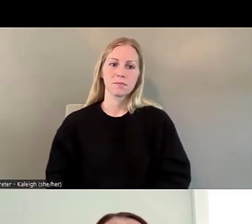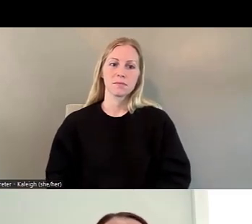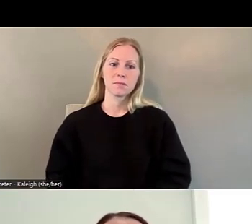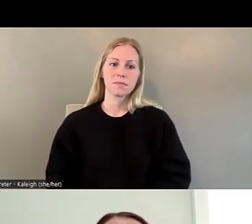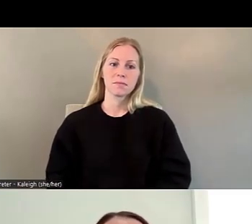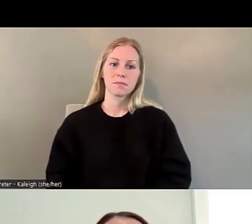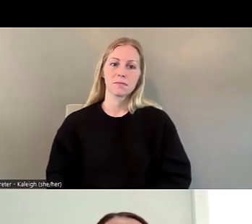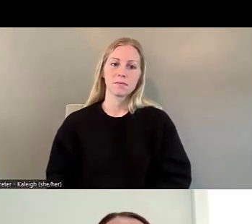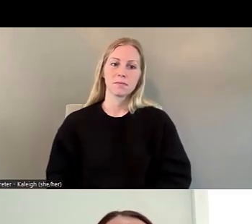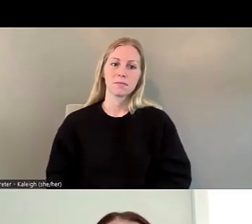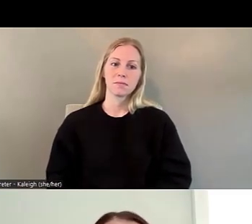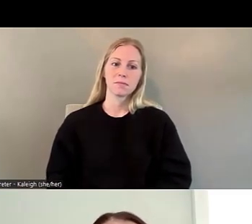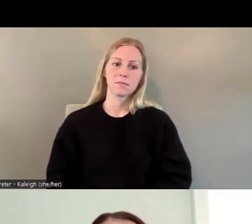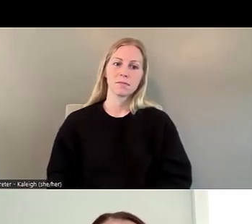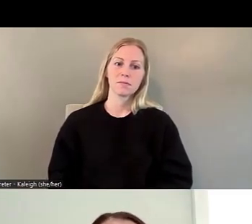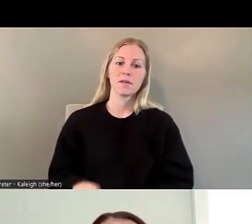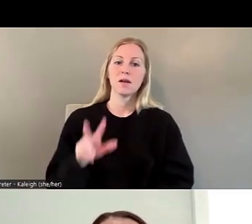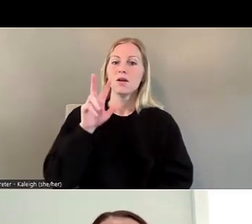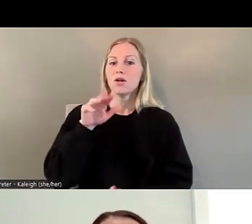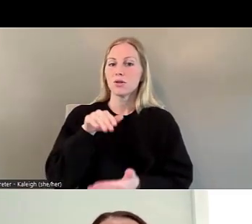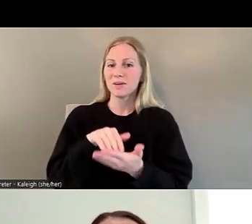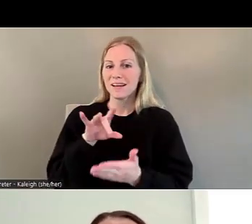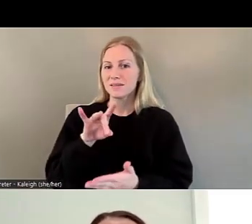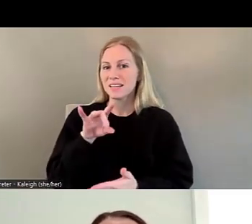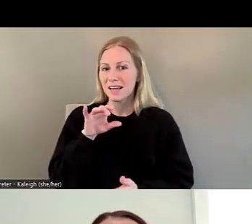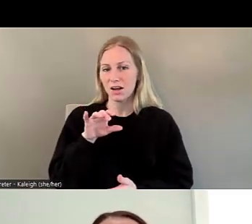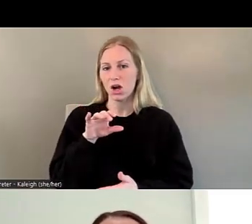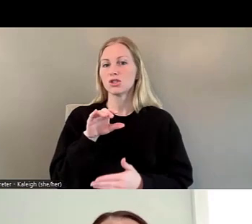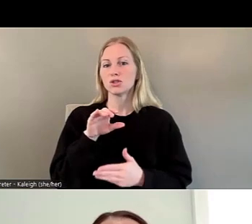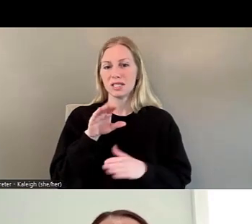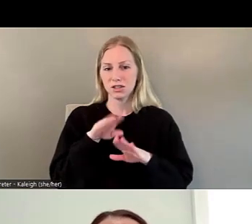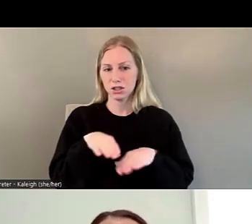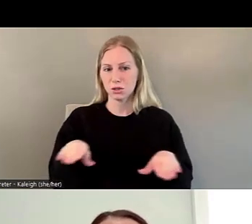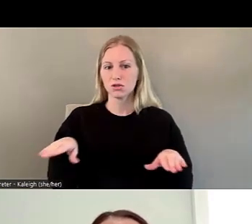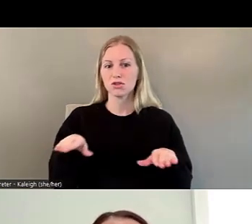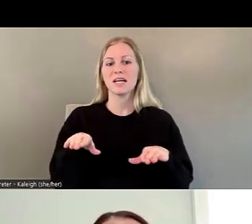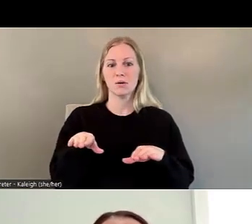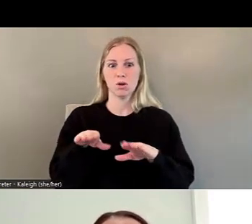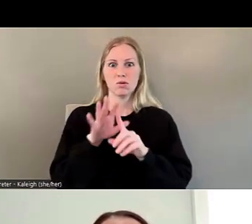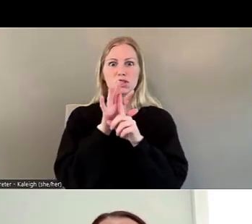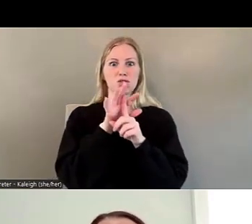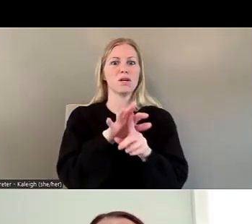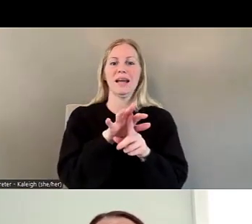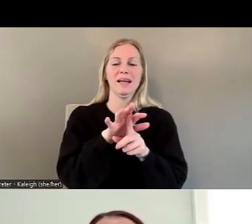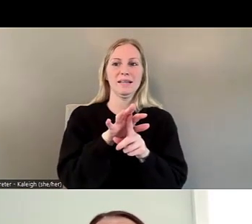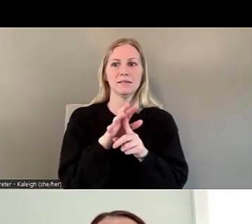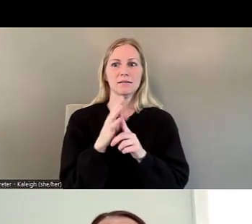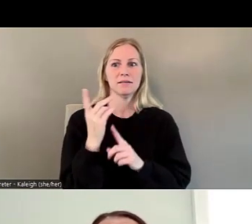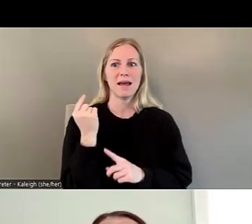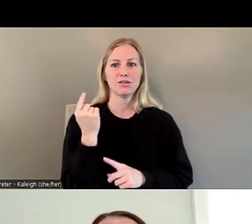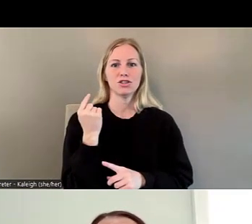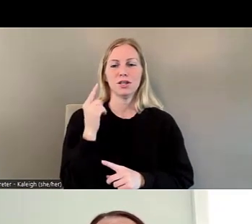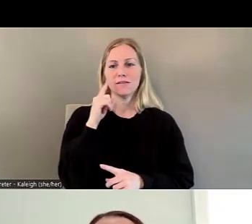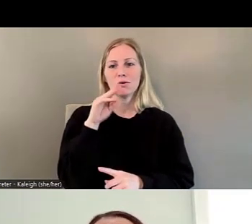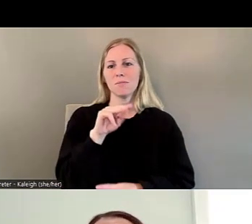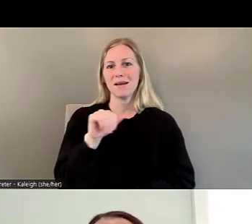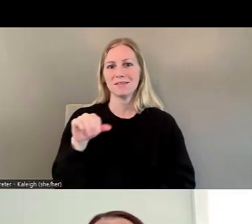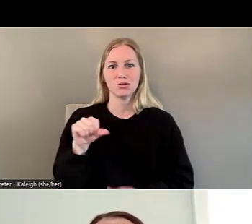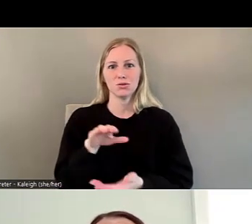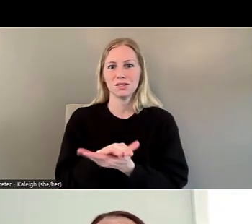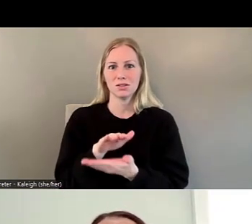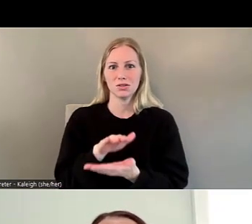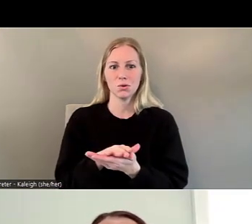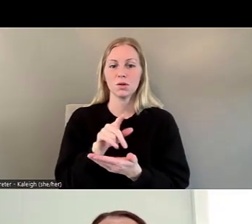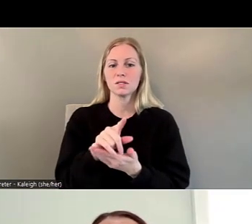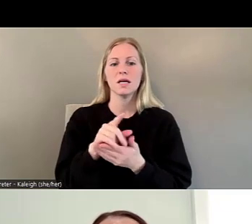Just over 3,800 children were restrained last year in our Massachusetts schools. And although we do not have recorded timeout room